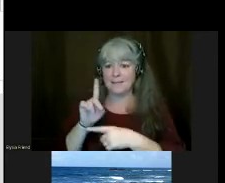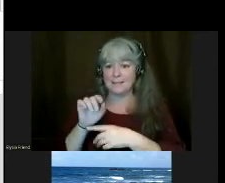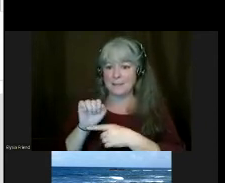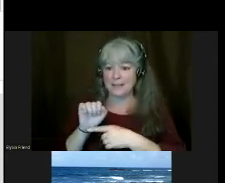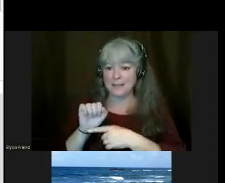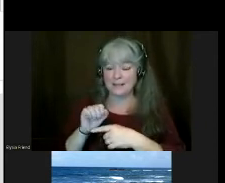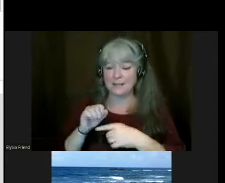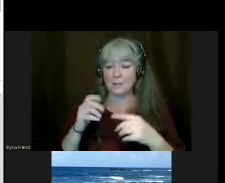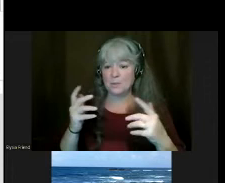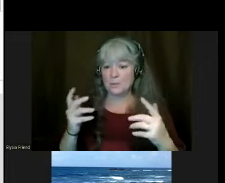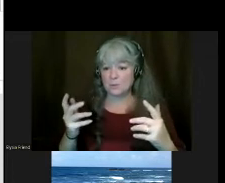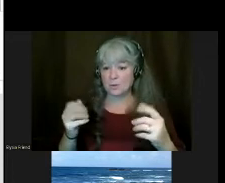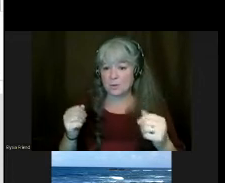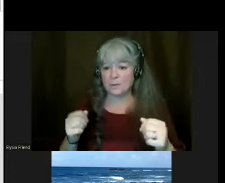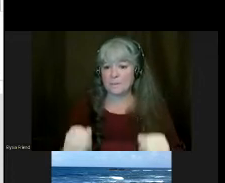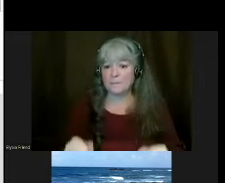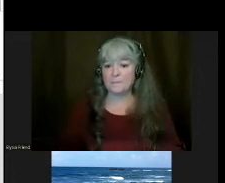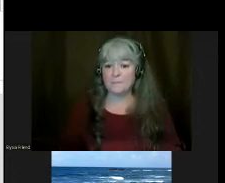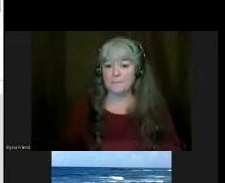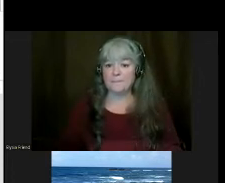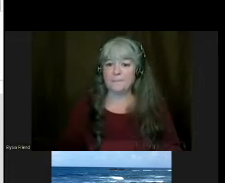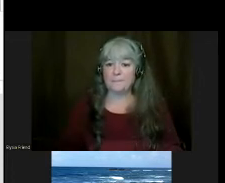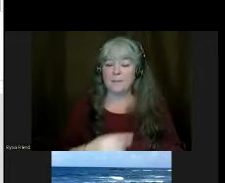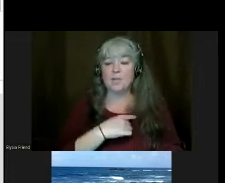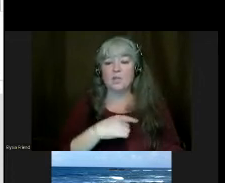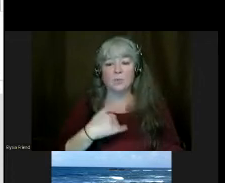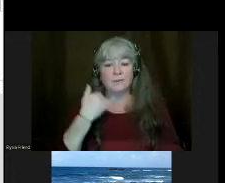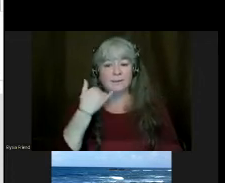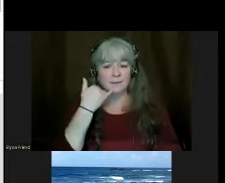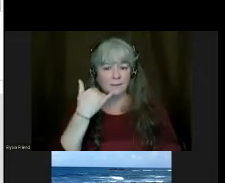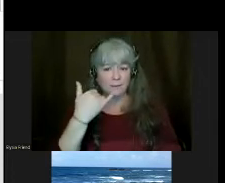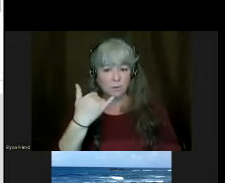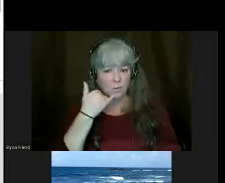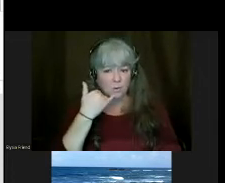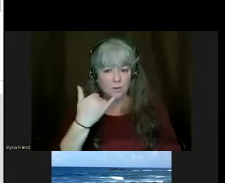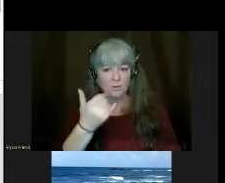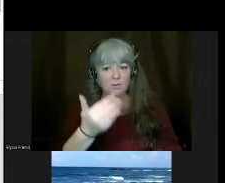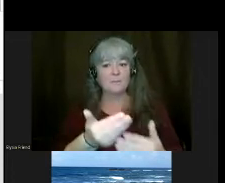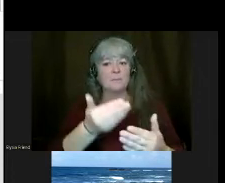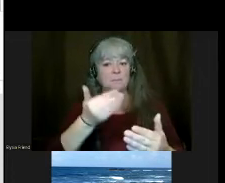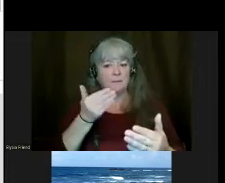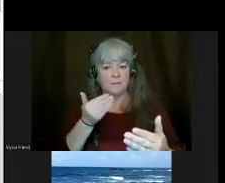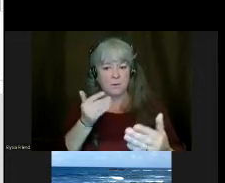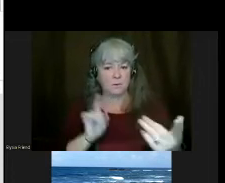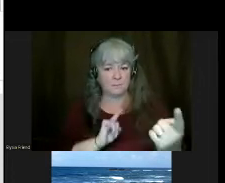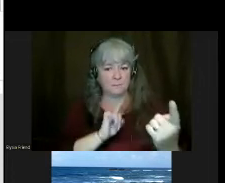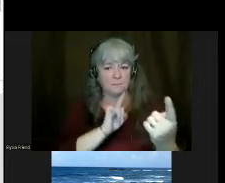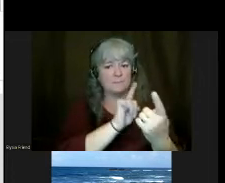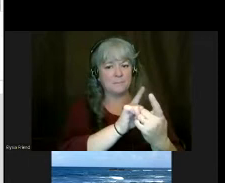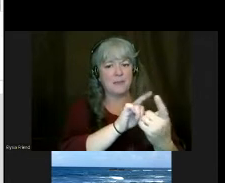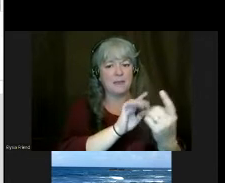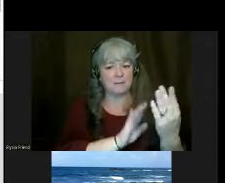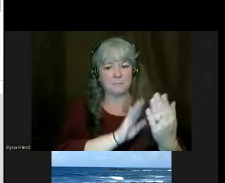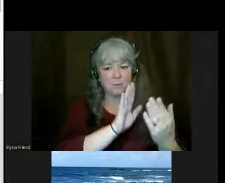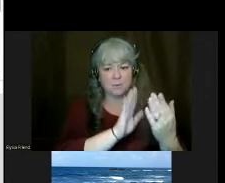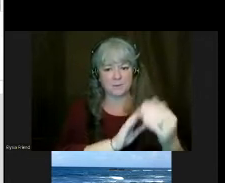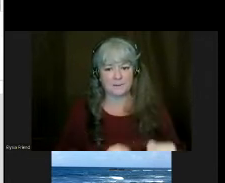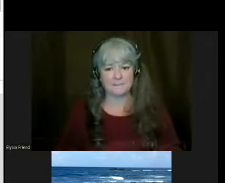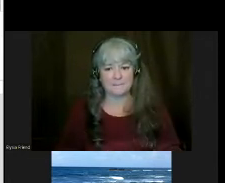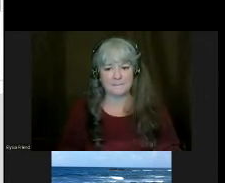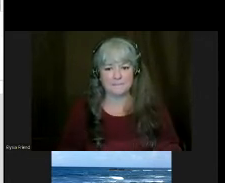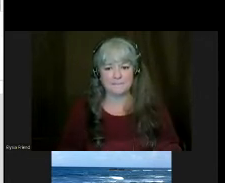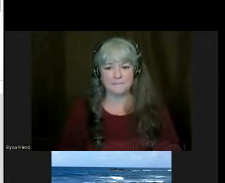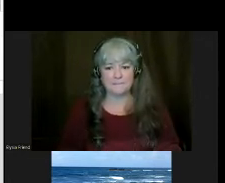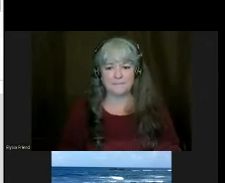So we had a phone call before we met, and I knew